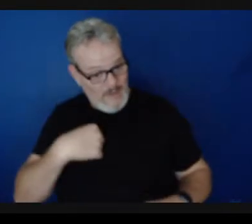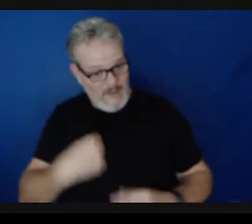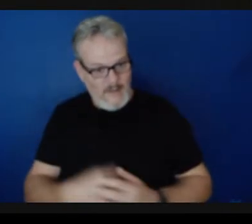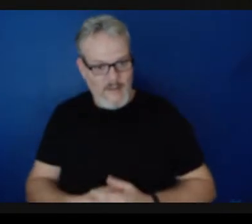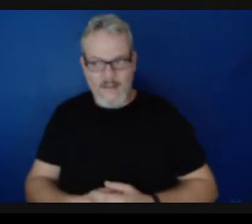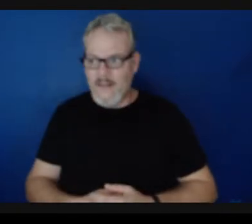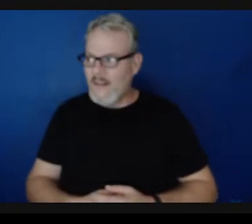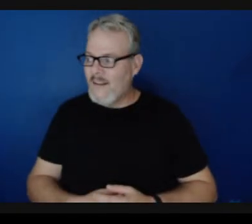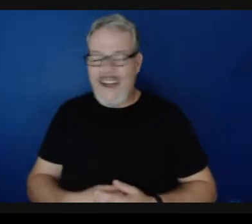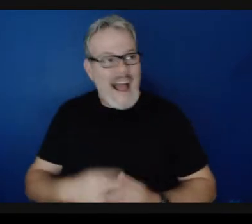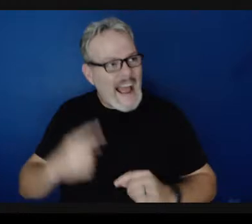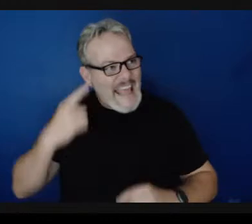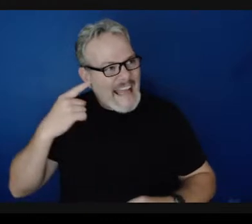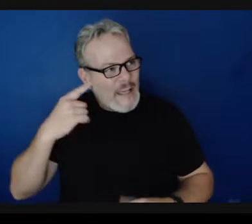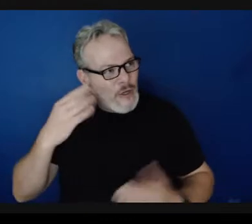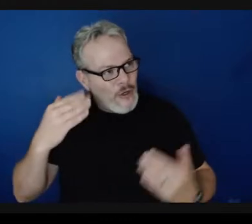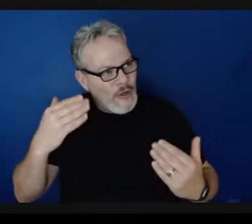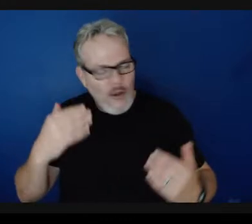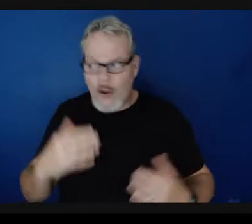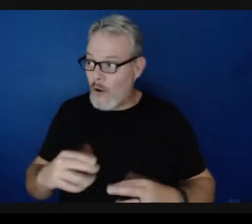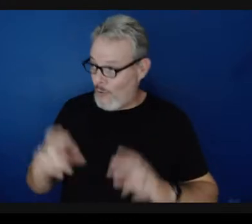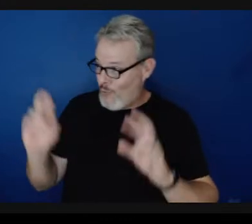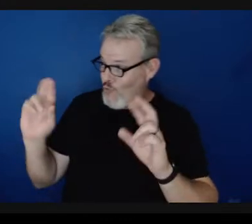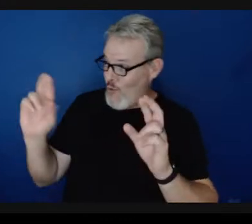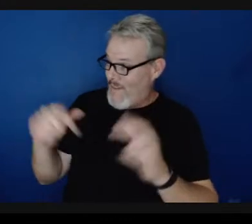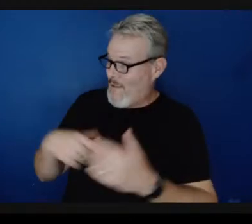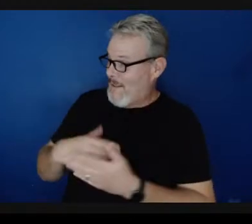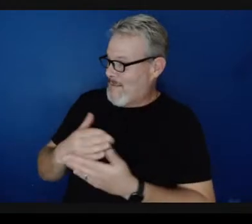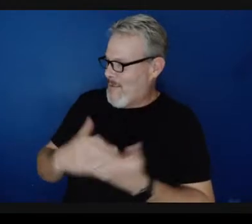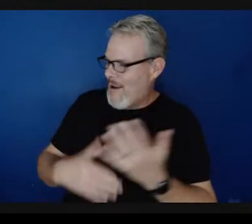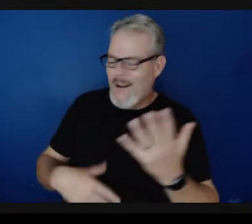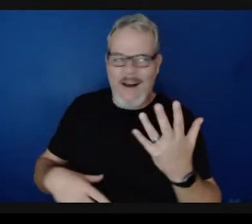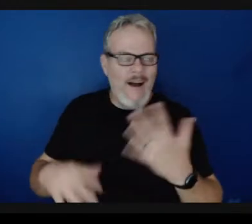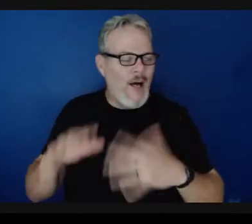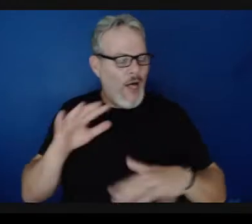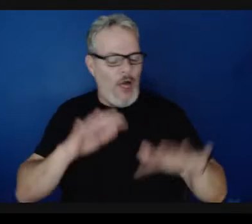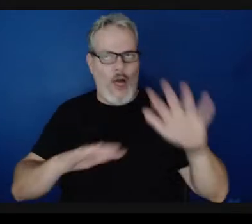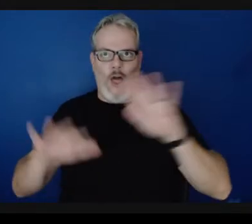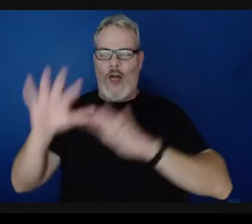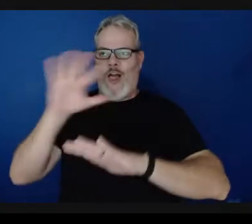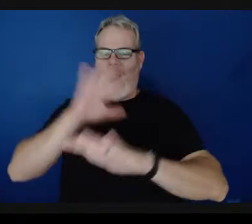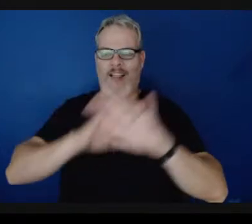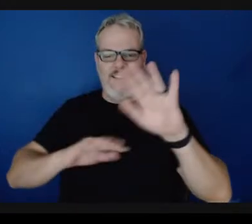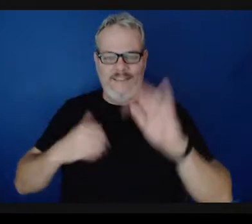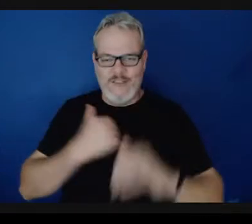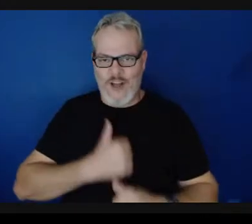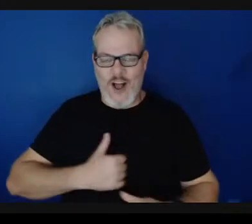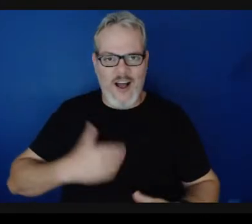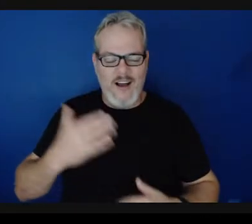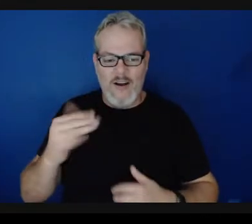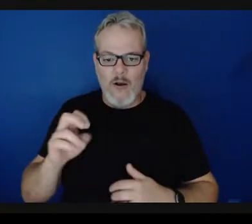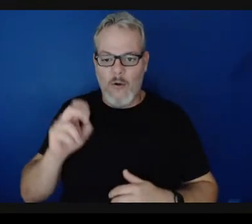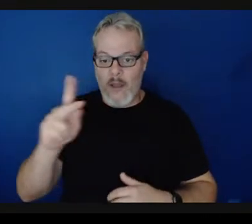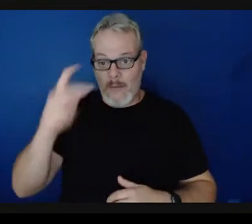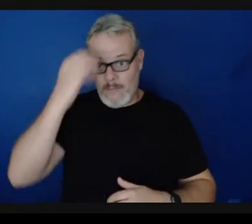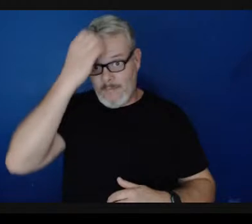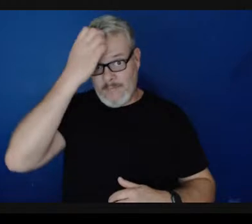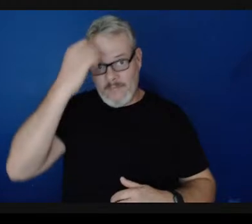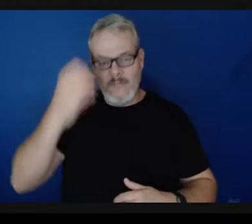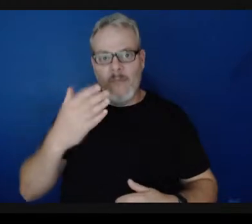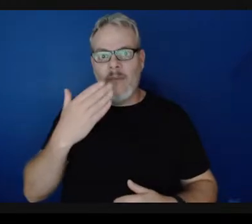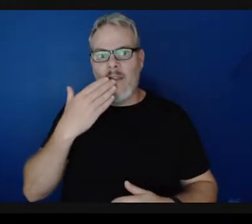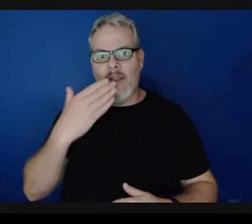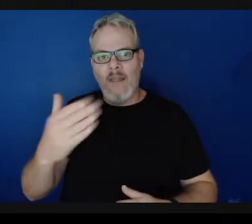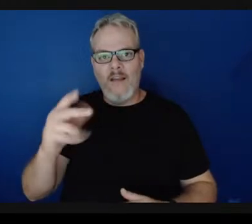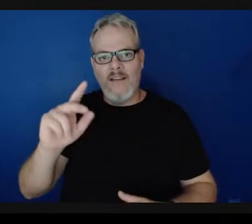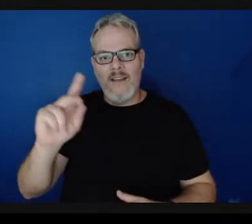Audio, Dane. Oh, ready for this part? Yeah. Sorry, they're trying to get a lot going. No, I know. It's okay. Yeah, so would like to thank Kilauea Recovery